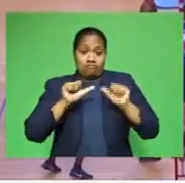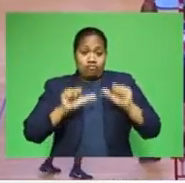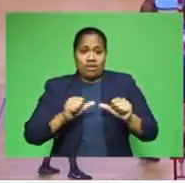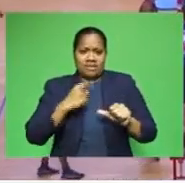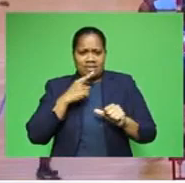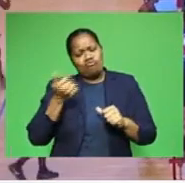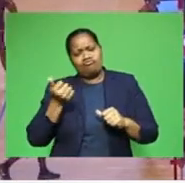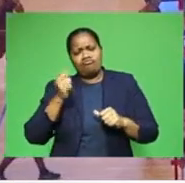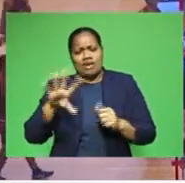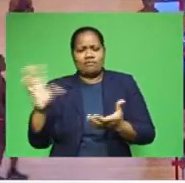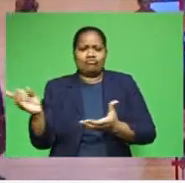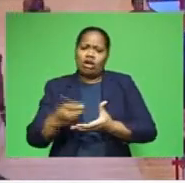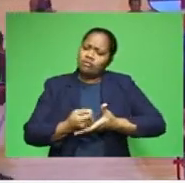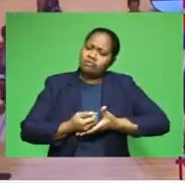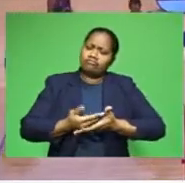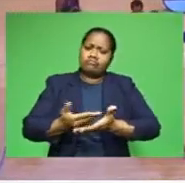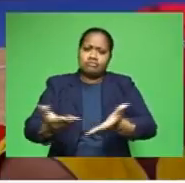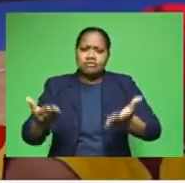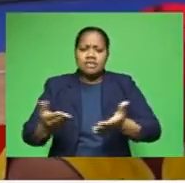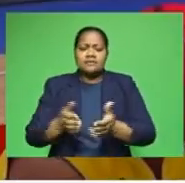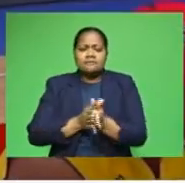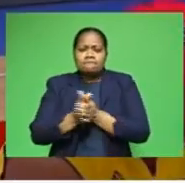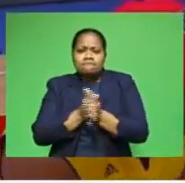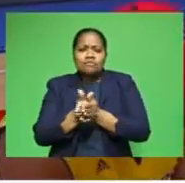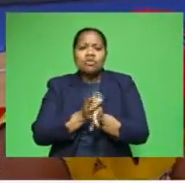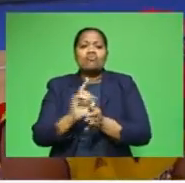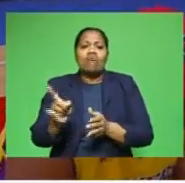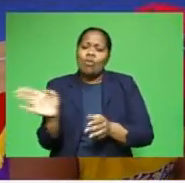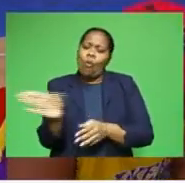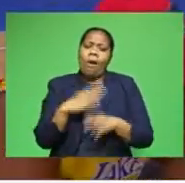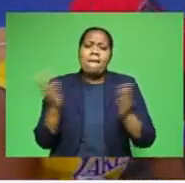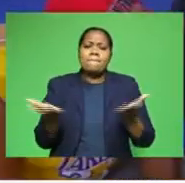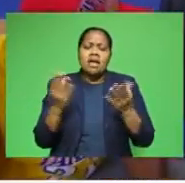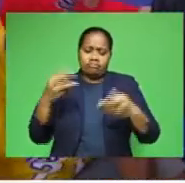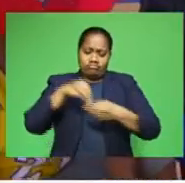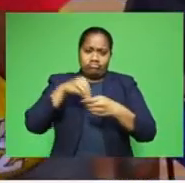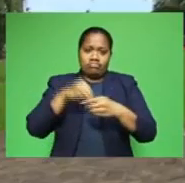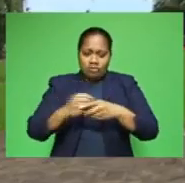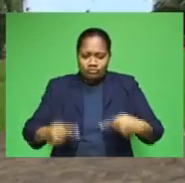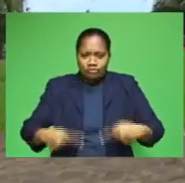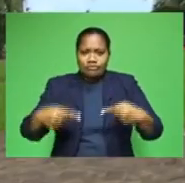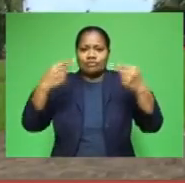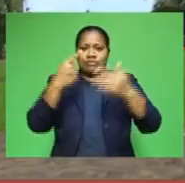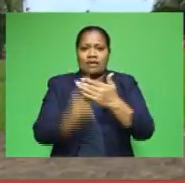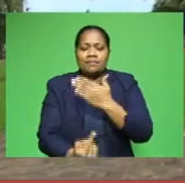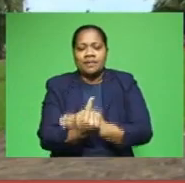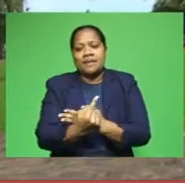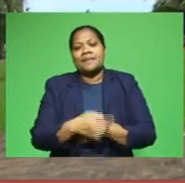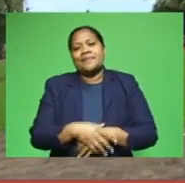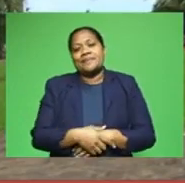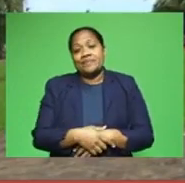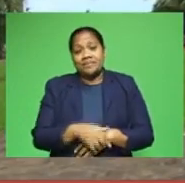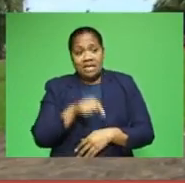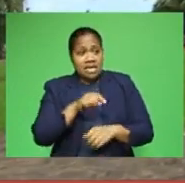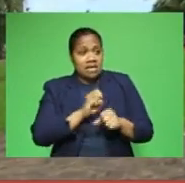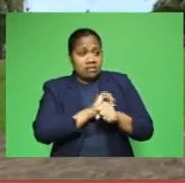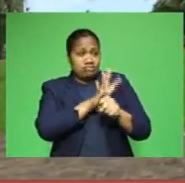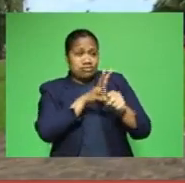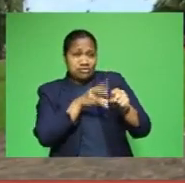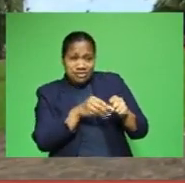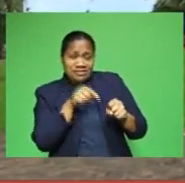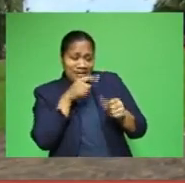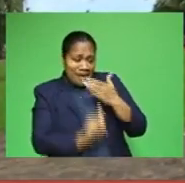documents and look forward to be given the all-clear for competitions to take place. This pandemic has really changed a lot of